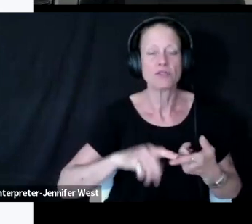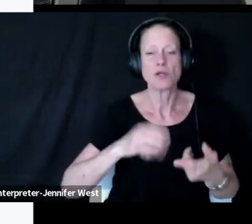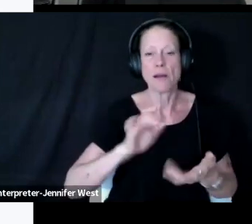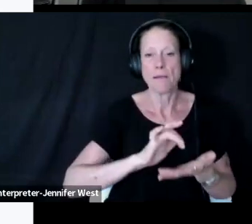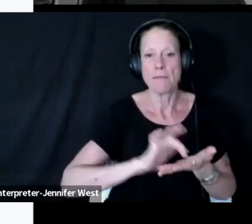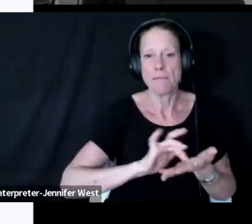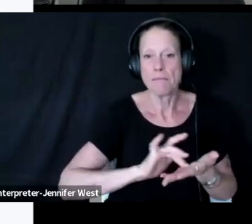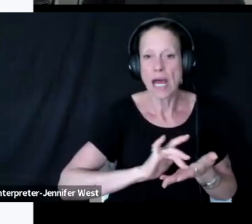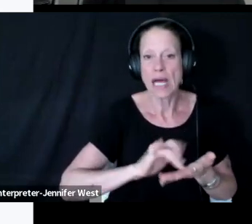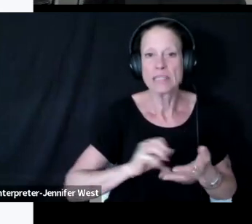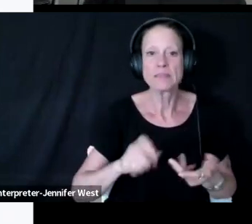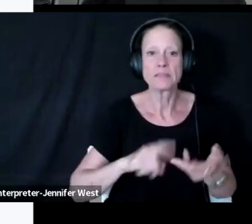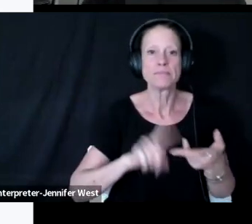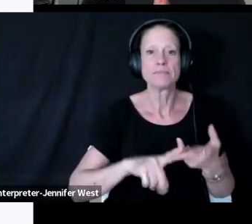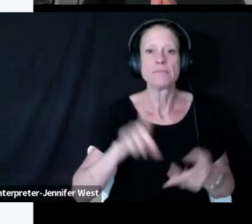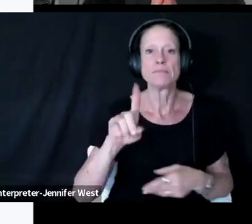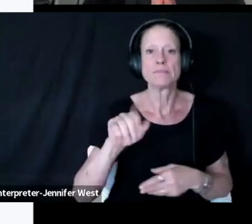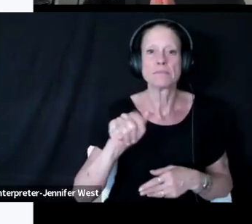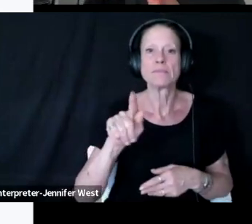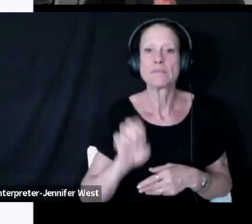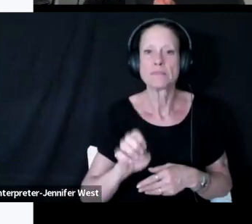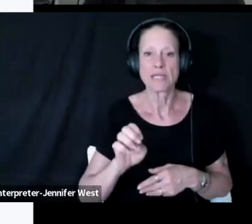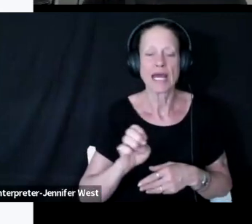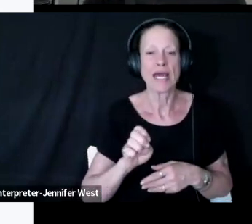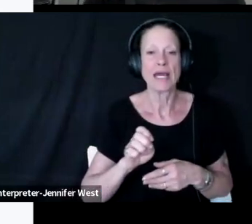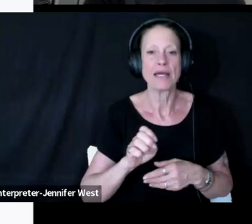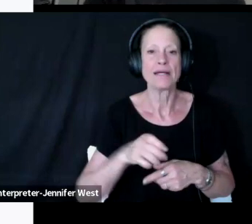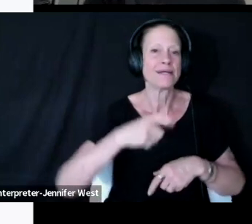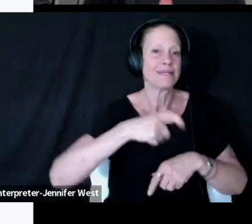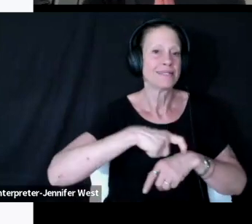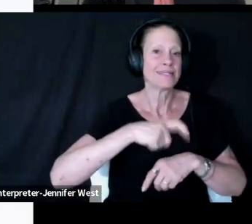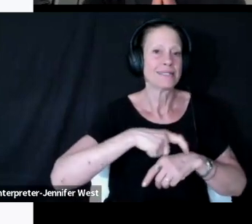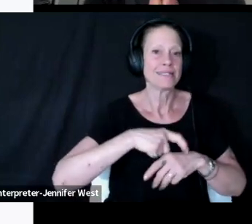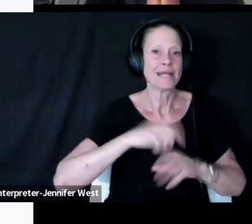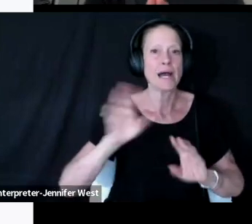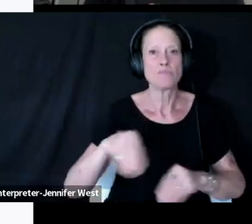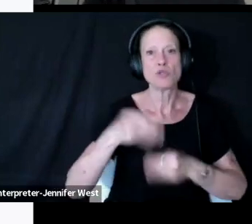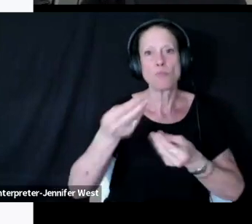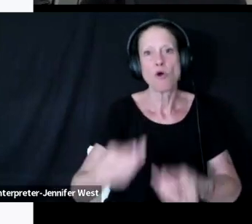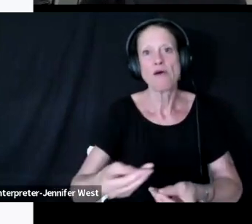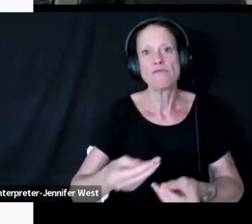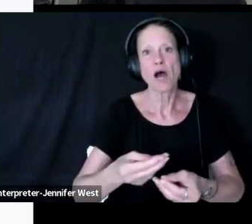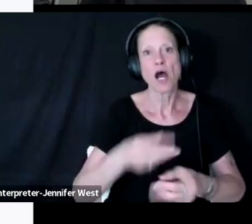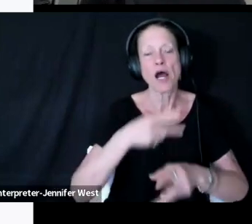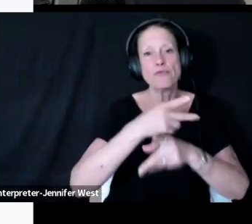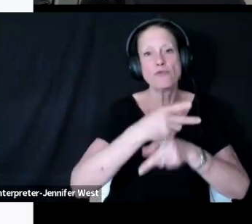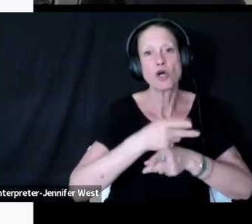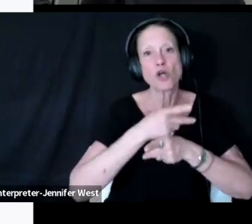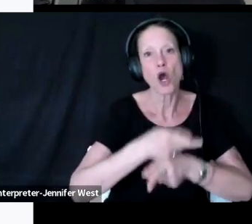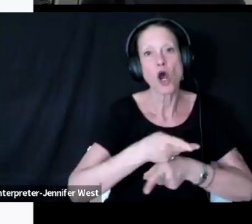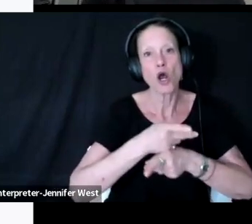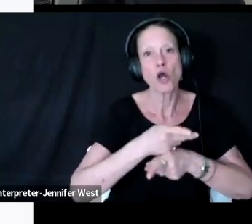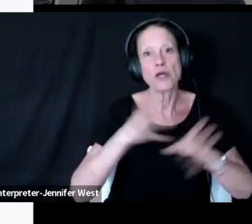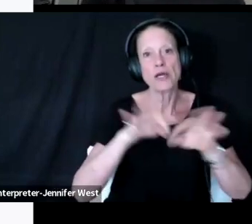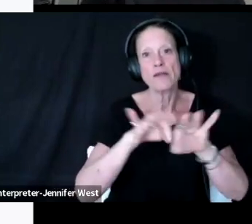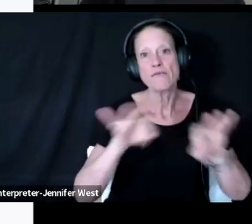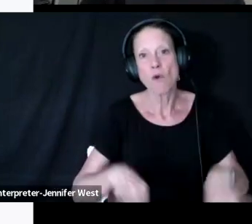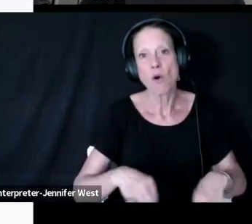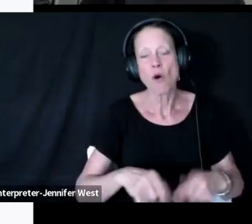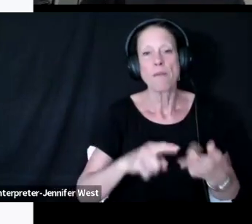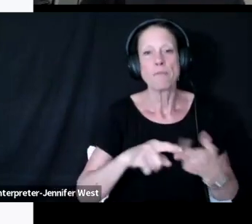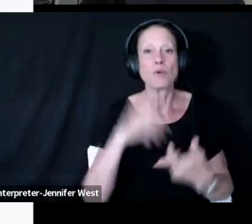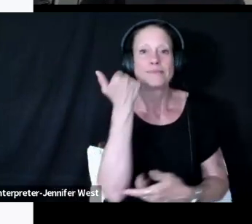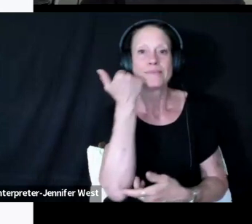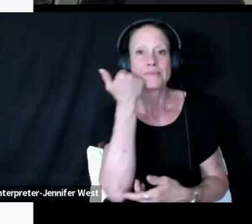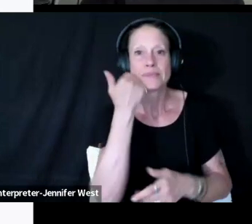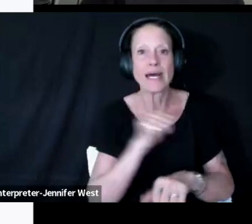date specific notifications, time to turn in that guardian form, or there's a dentist appointment.